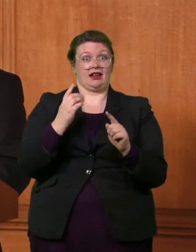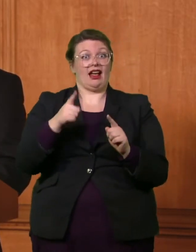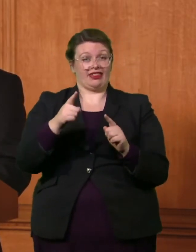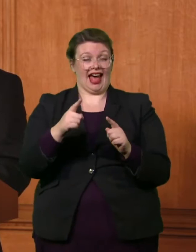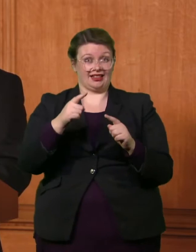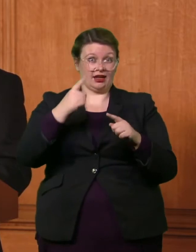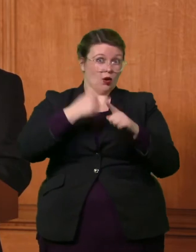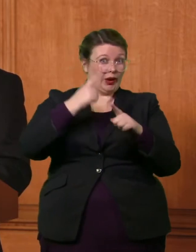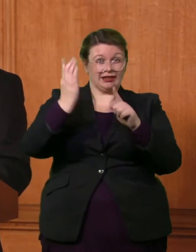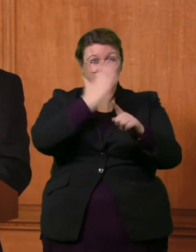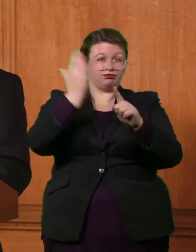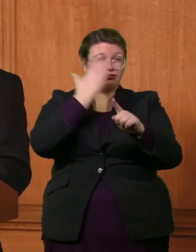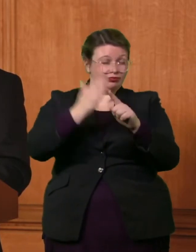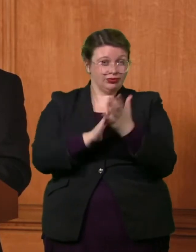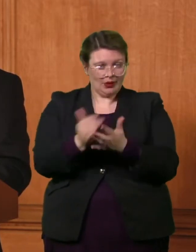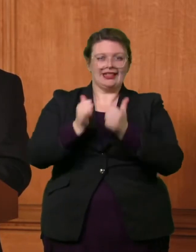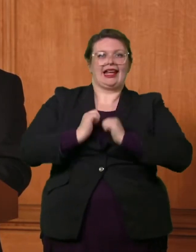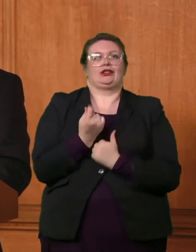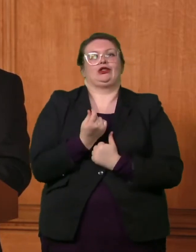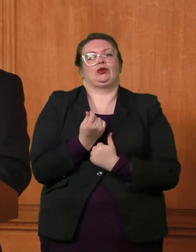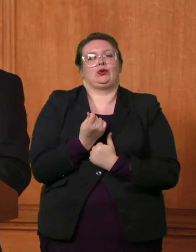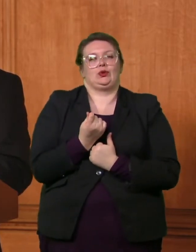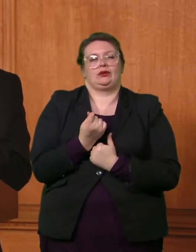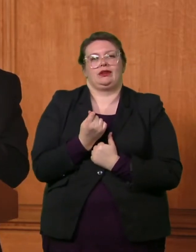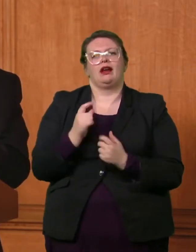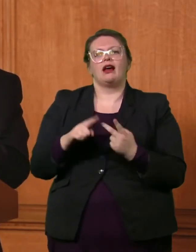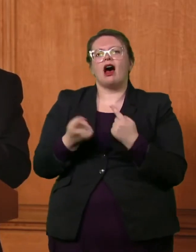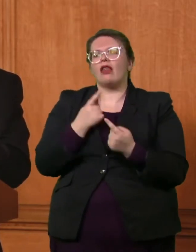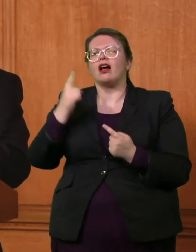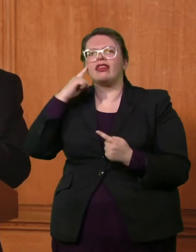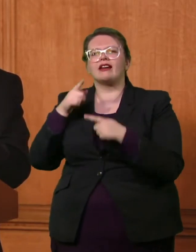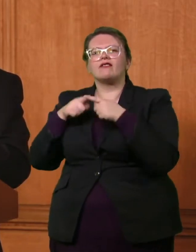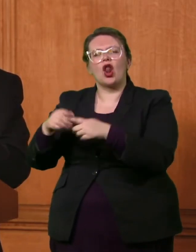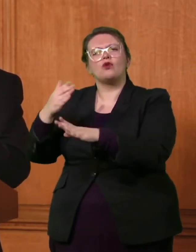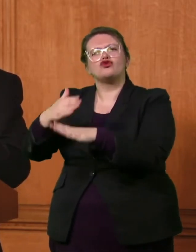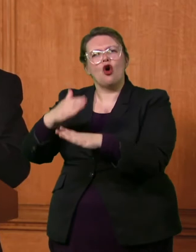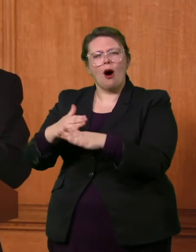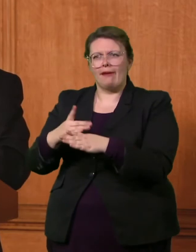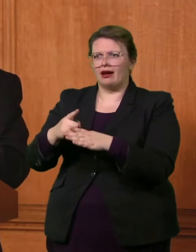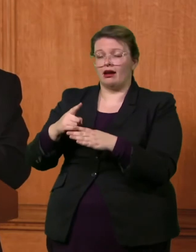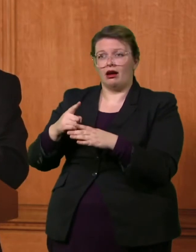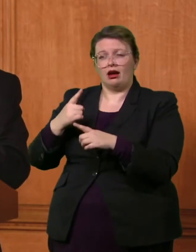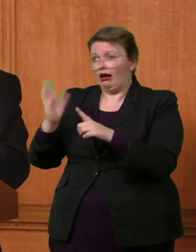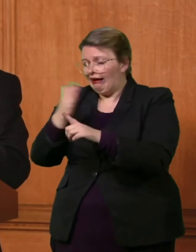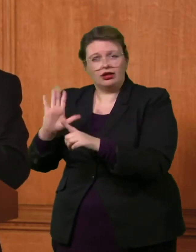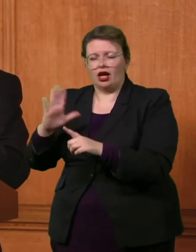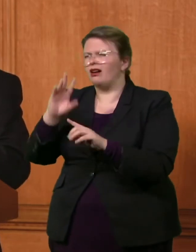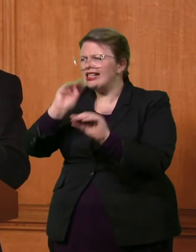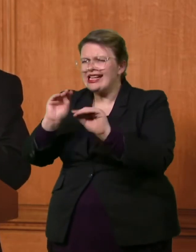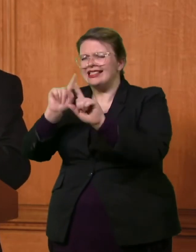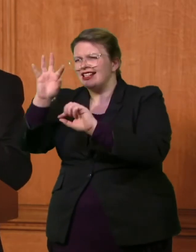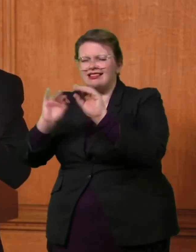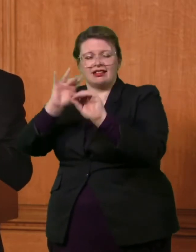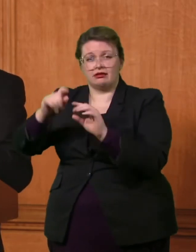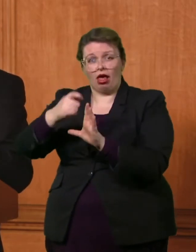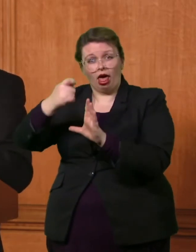the front of the queue because it's moving fast. And that's really, I think, the analogy that I'd want